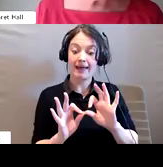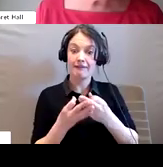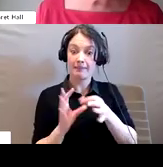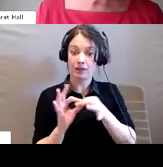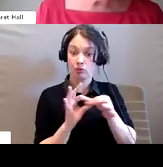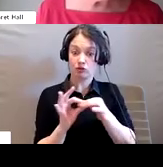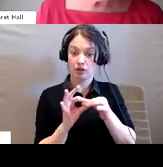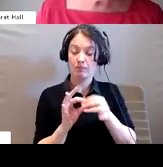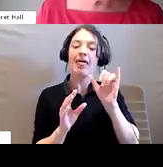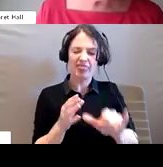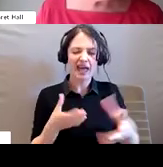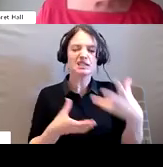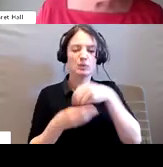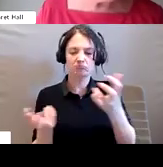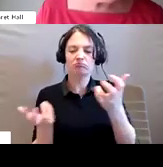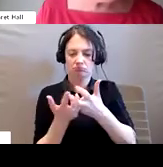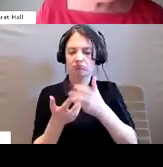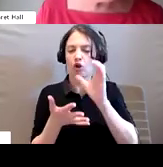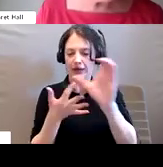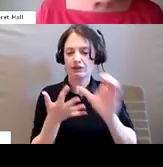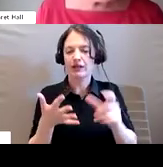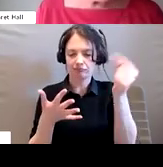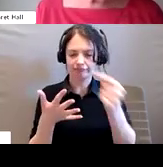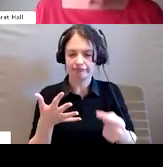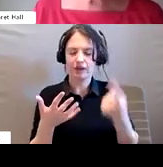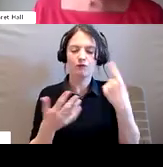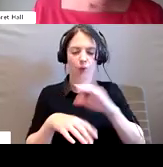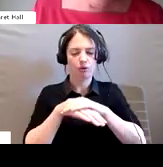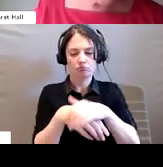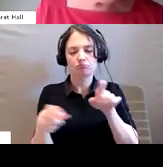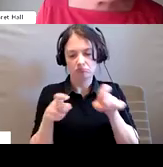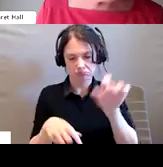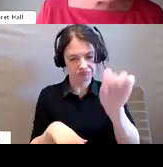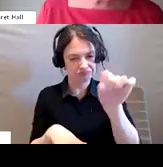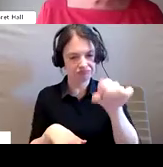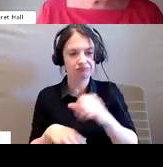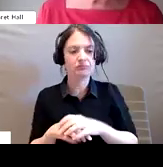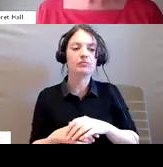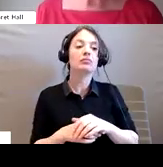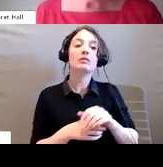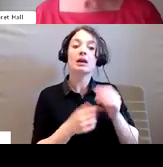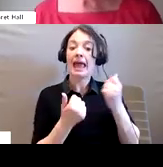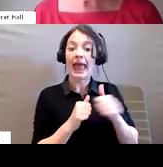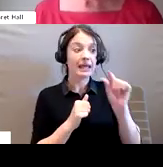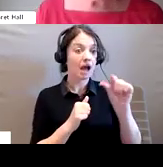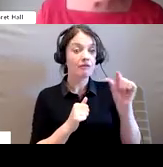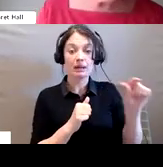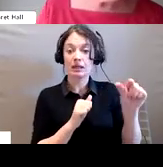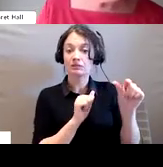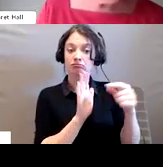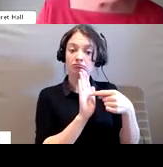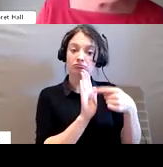meeting the relationship criteria for coercive control. And government literature in England and Wales, as